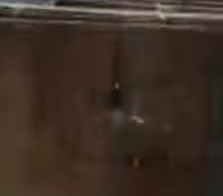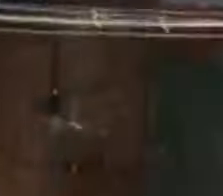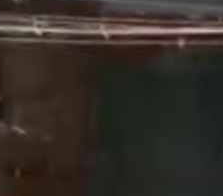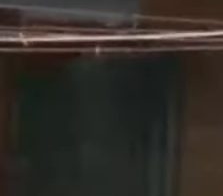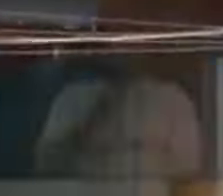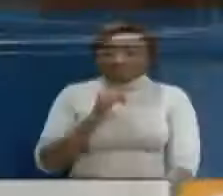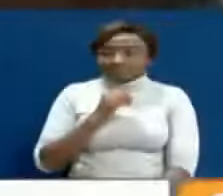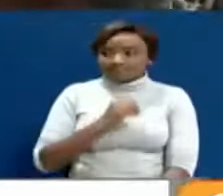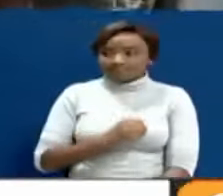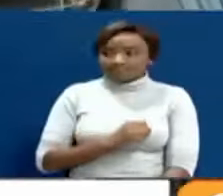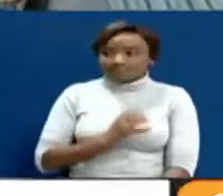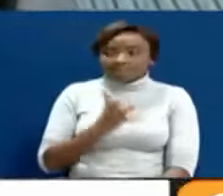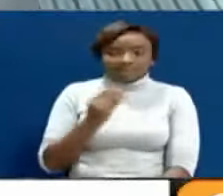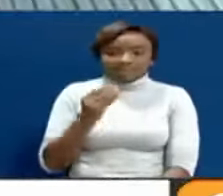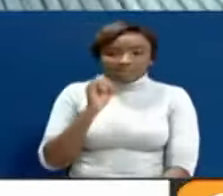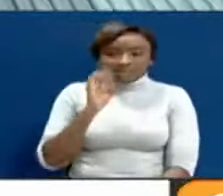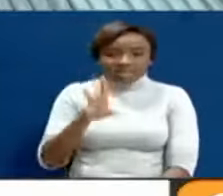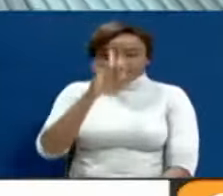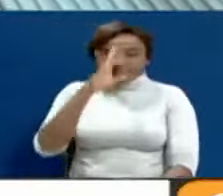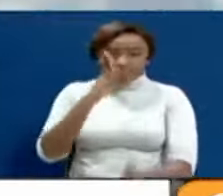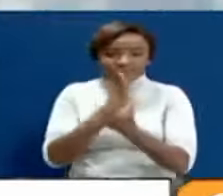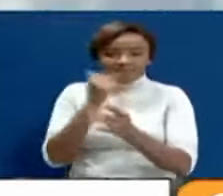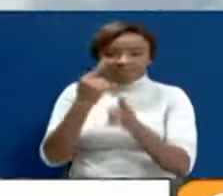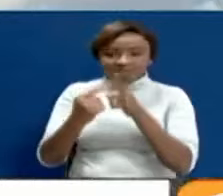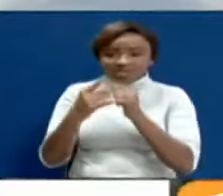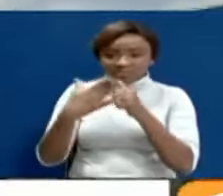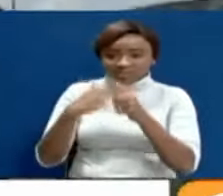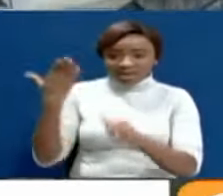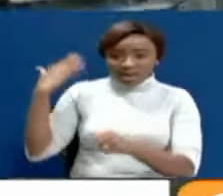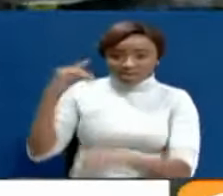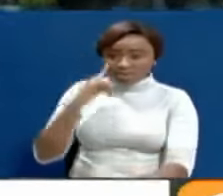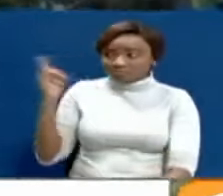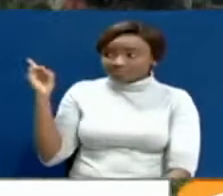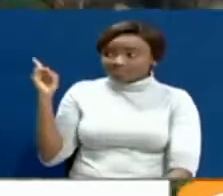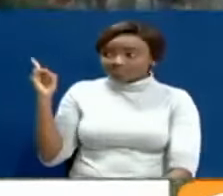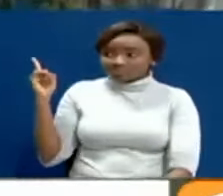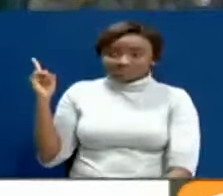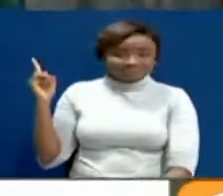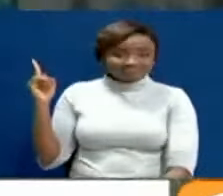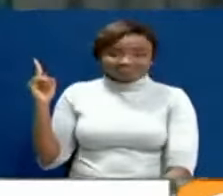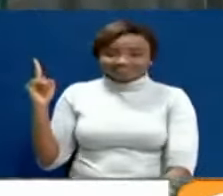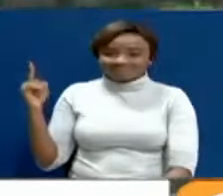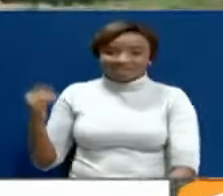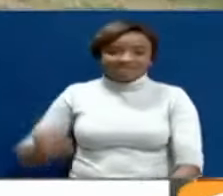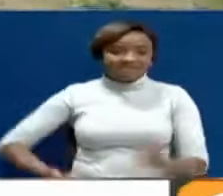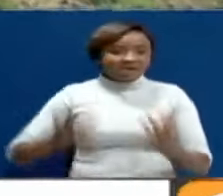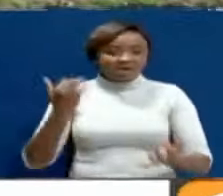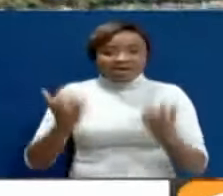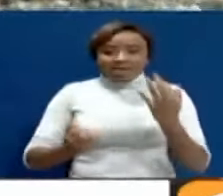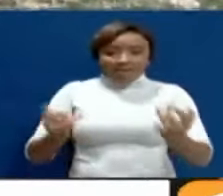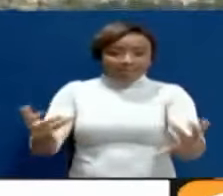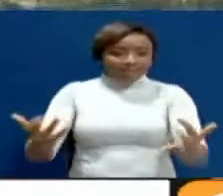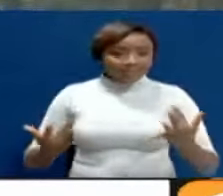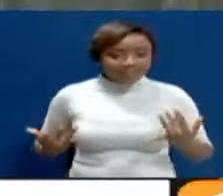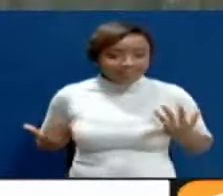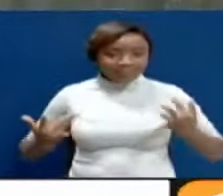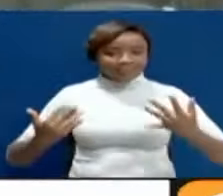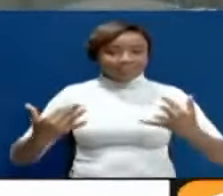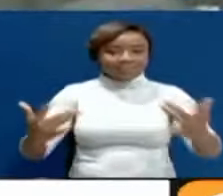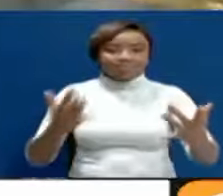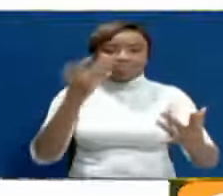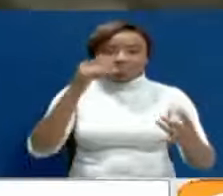It's hard to believe that 9 years ago, this area was decimated by a deadly explosion caused by